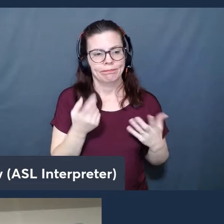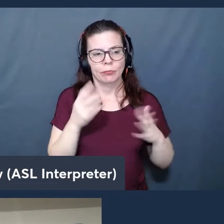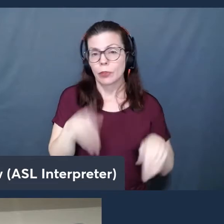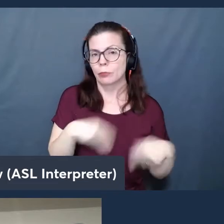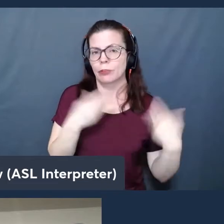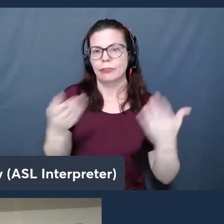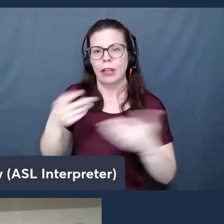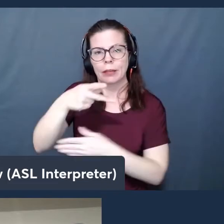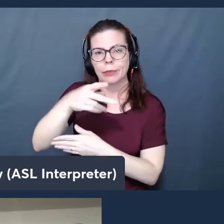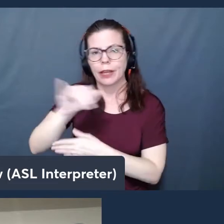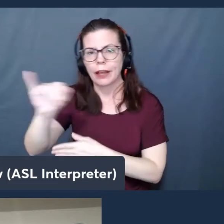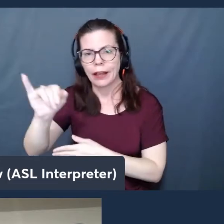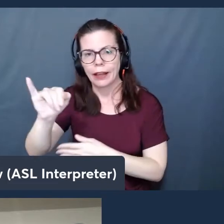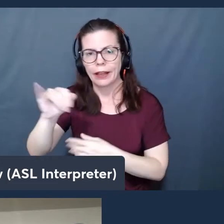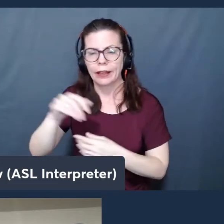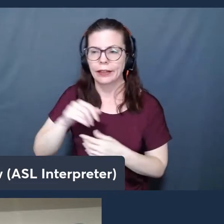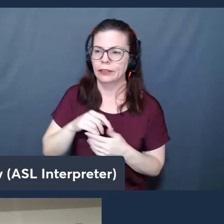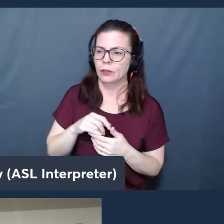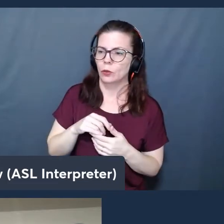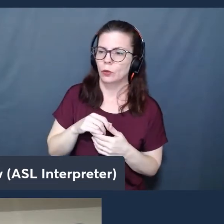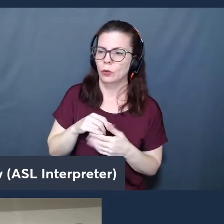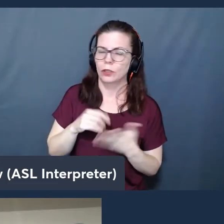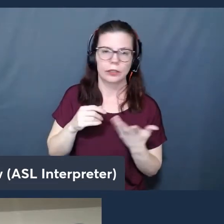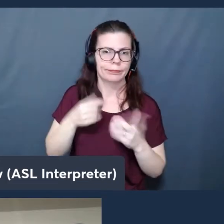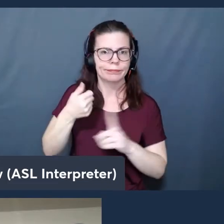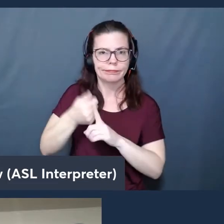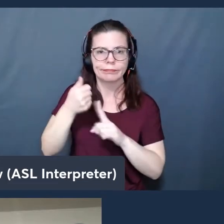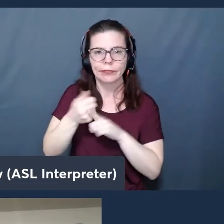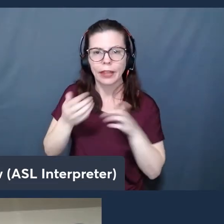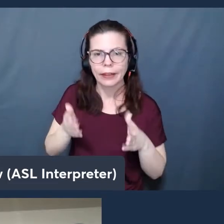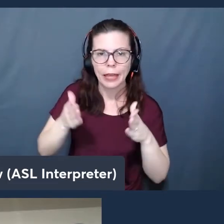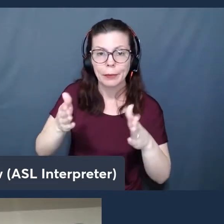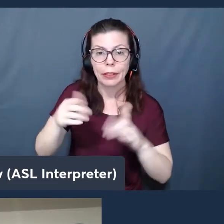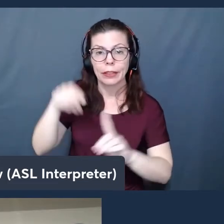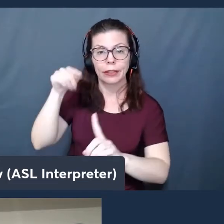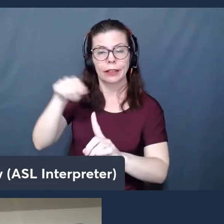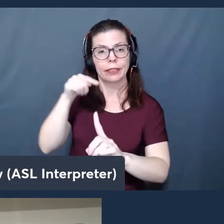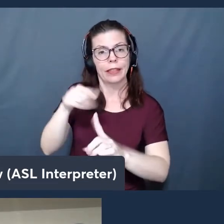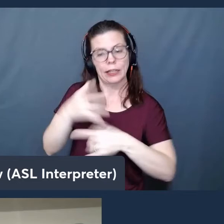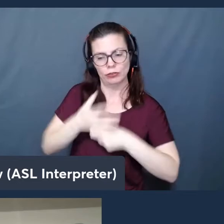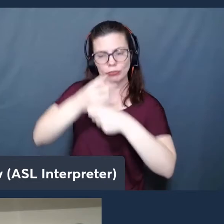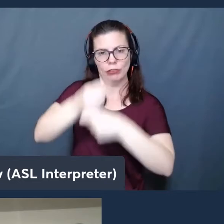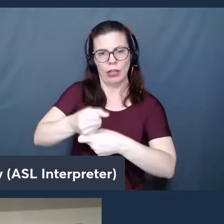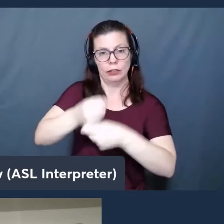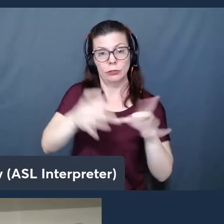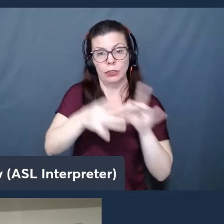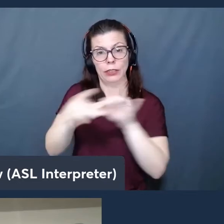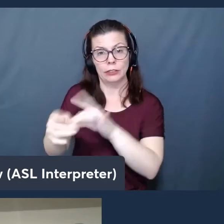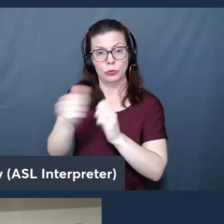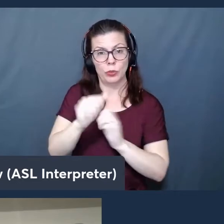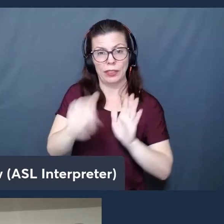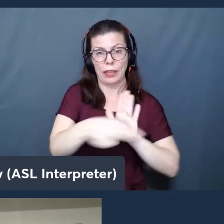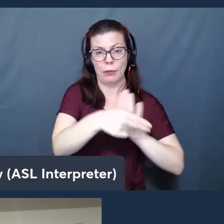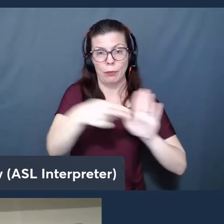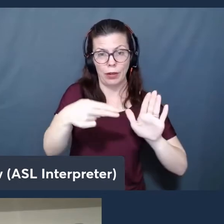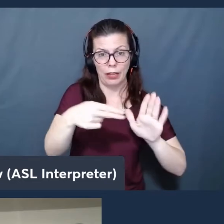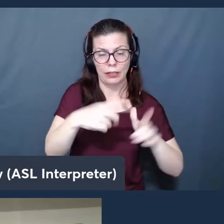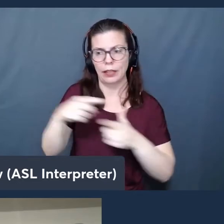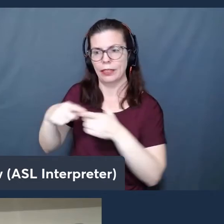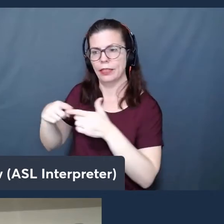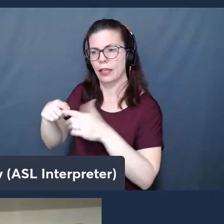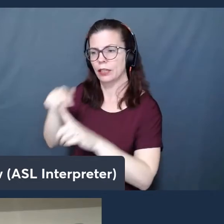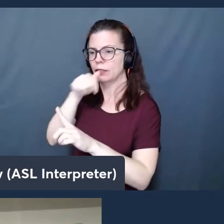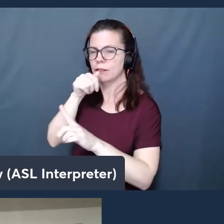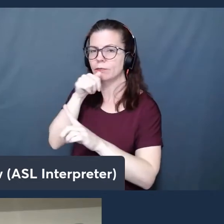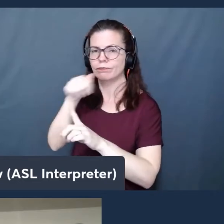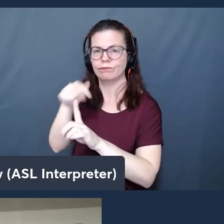providing PII, if a customer is enabling that trust relationship with the yes, brand, and then there's pseudonymous data,